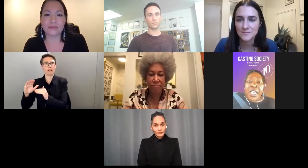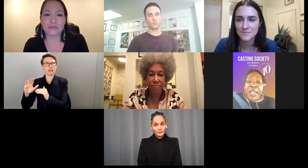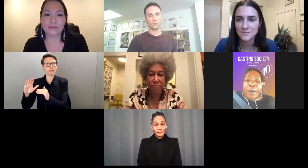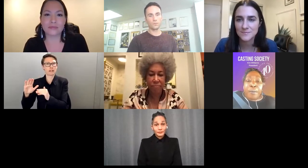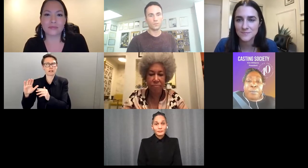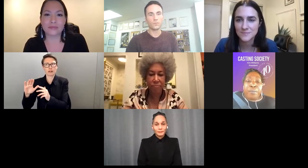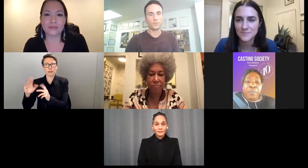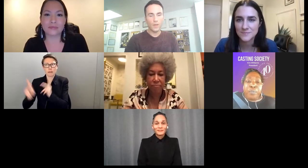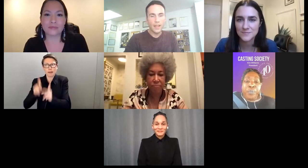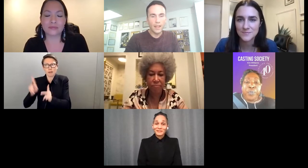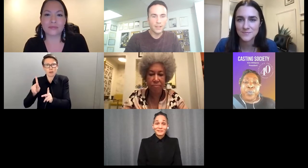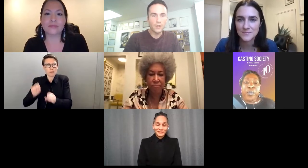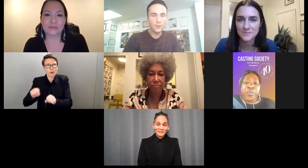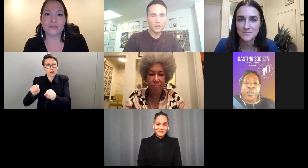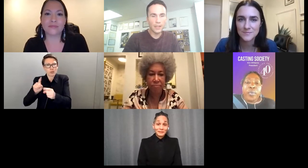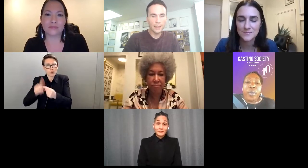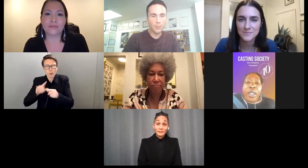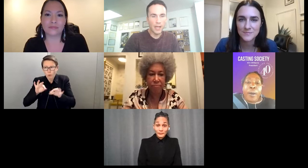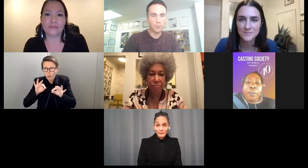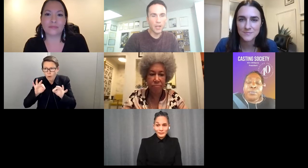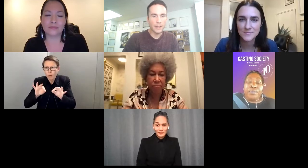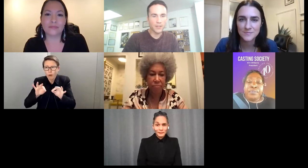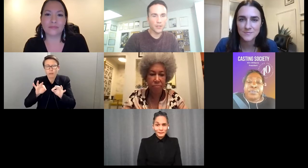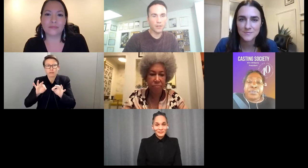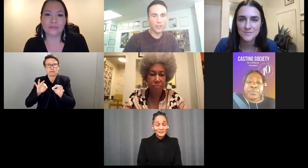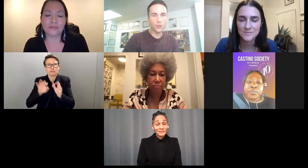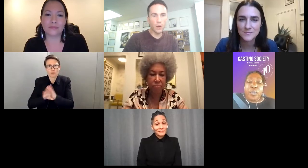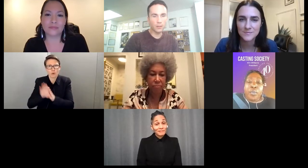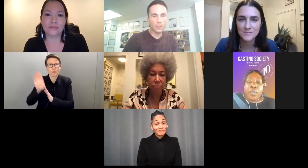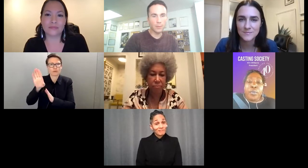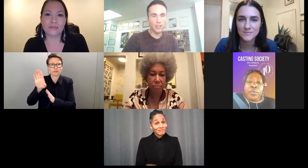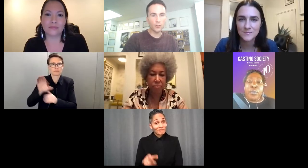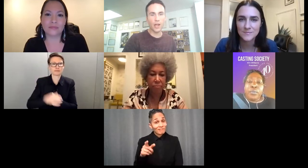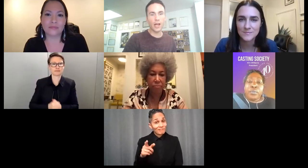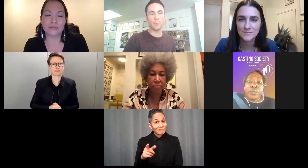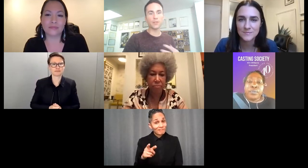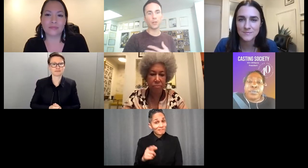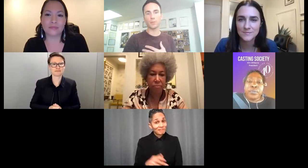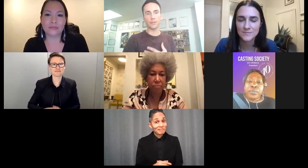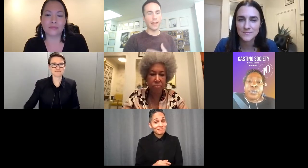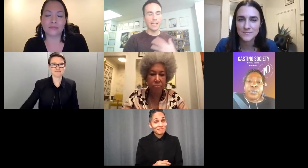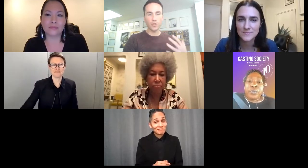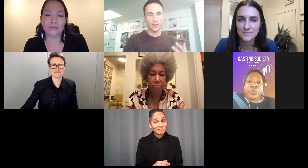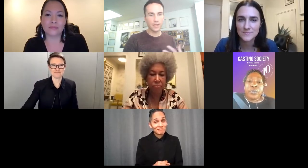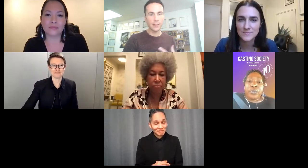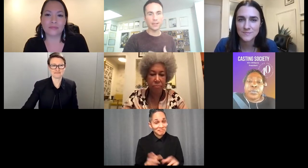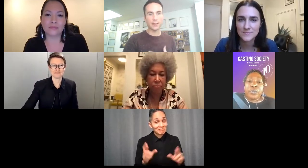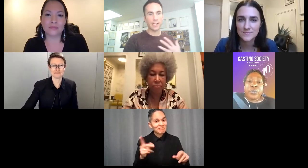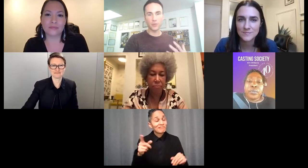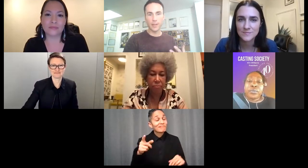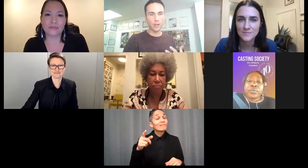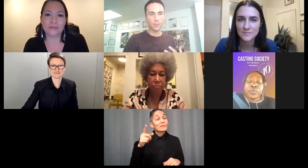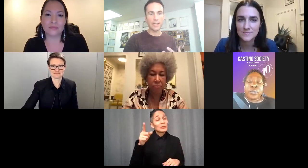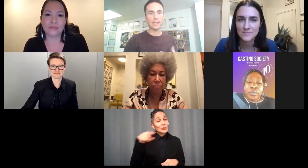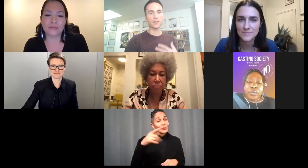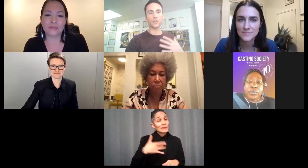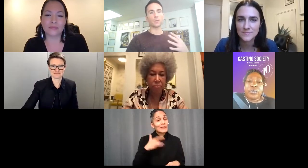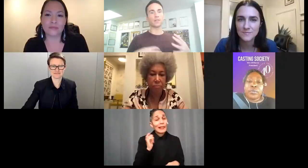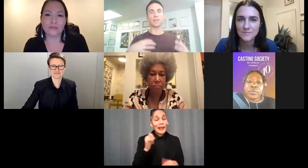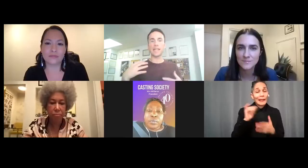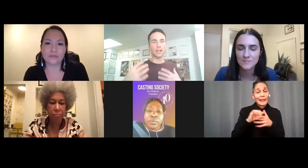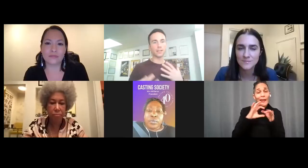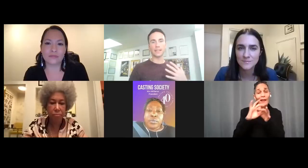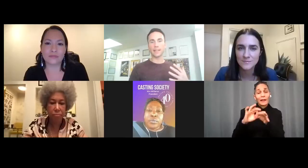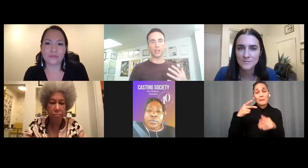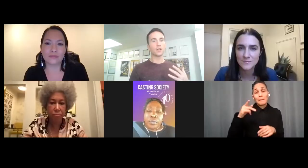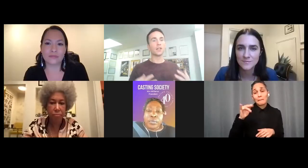be. And do you feel like the pipeline is serving you well, Kim, in your job, in terms of agencies and management companies, in terms